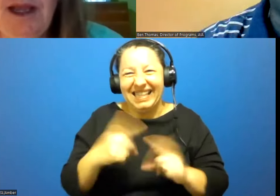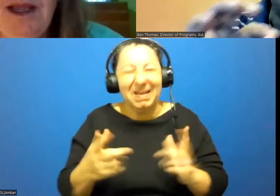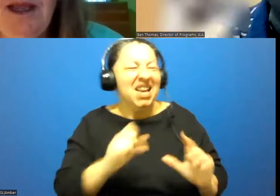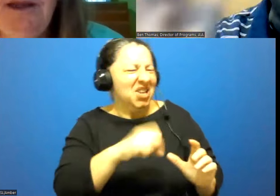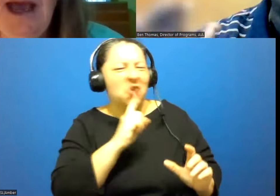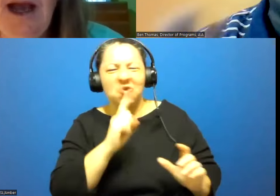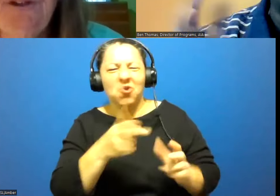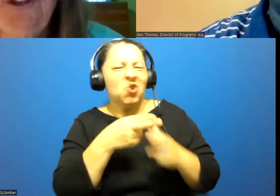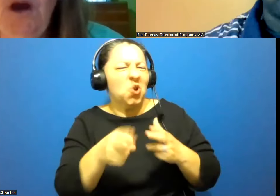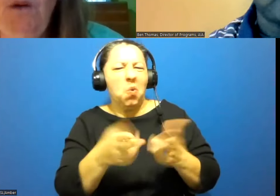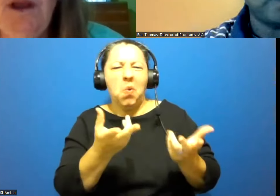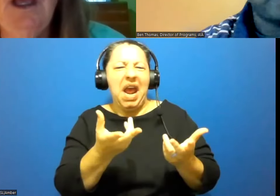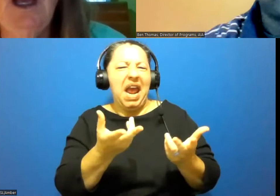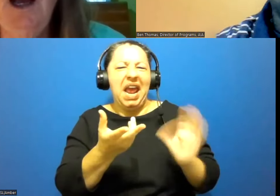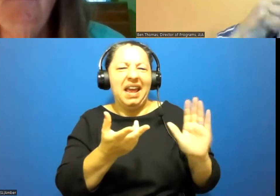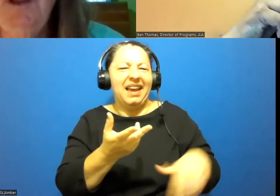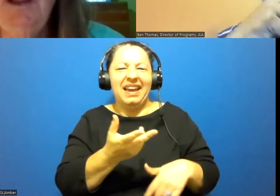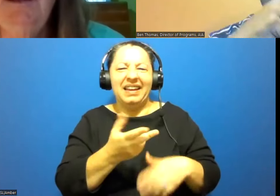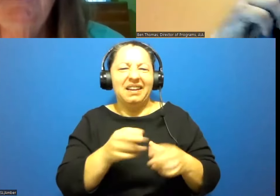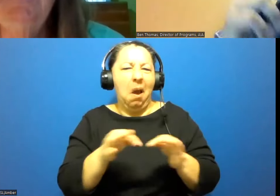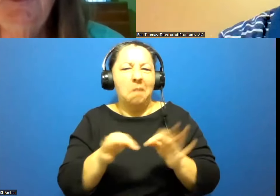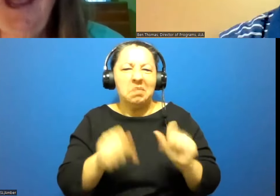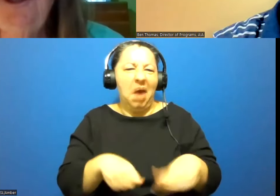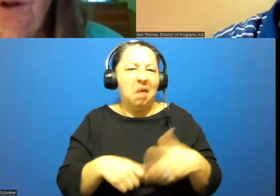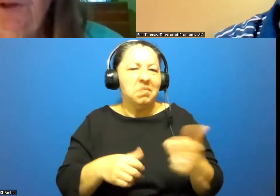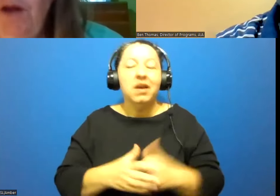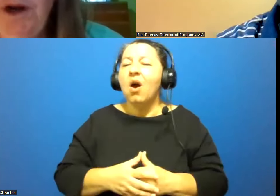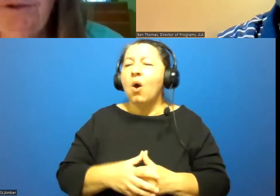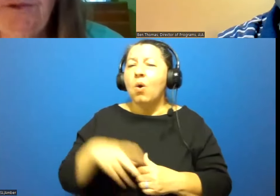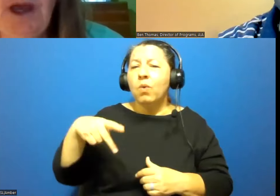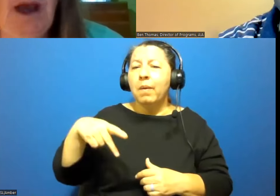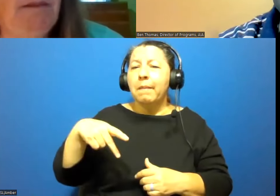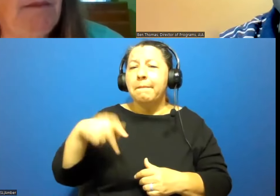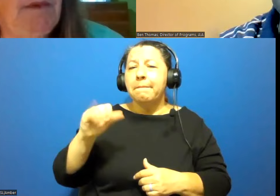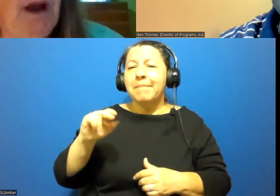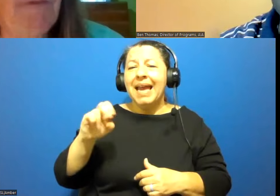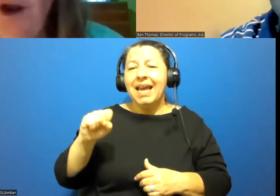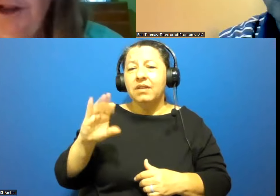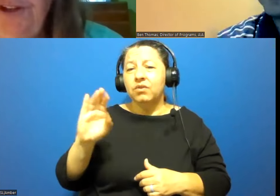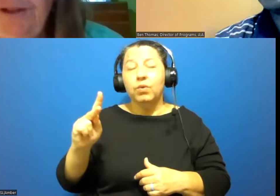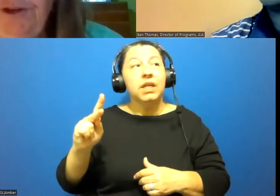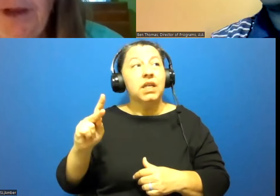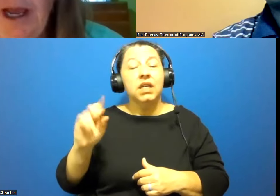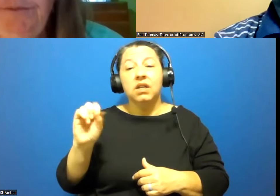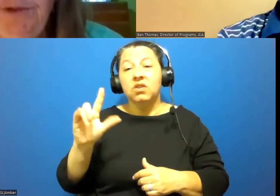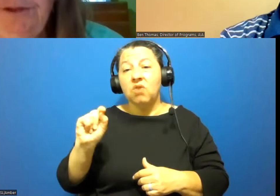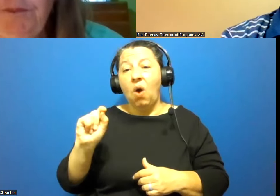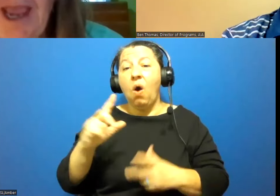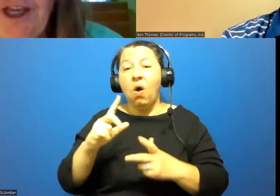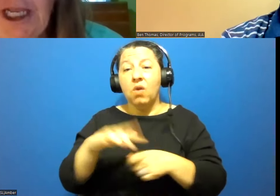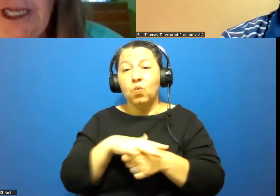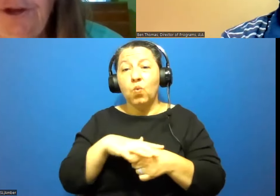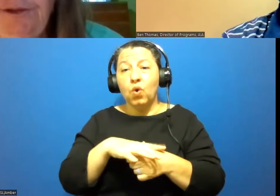very quick kind of like why salt? So the Paynes Creek Saltworks are very extensive, and I've done